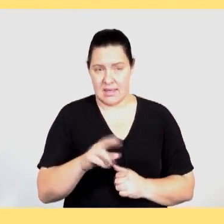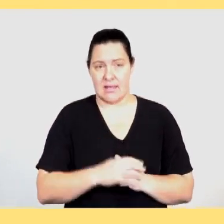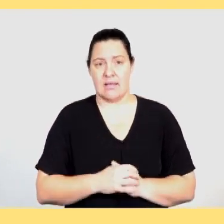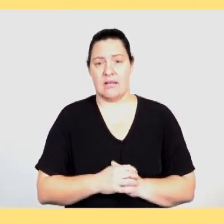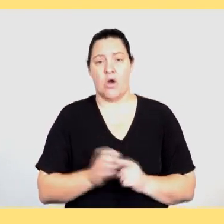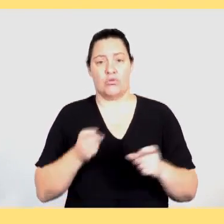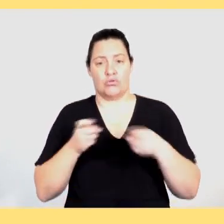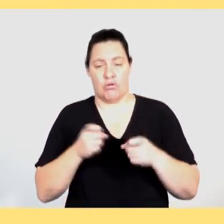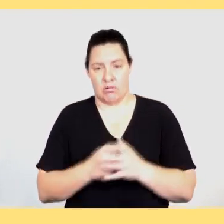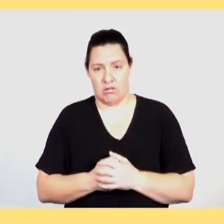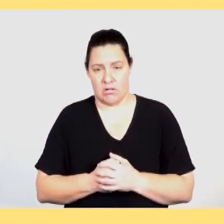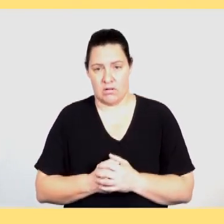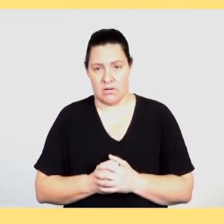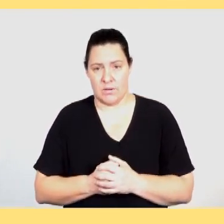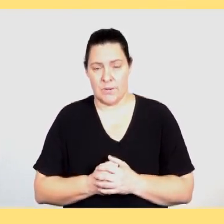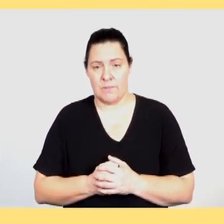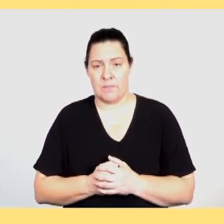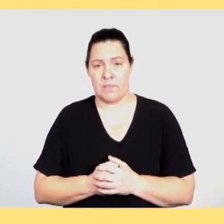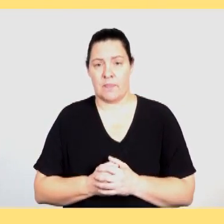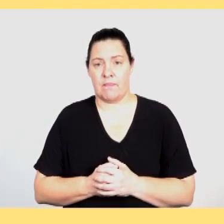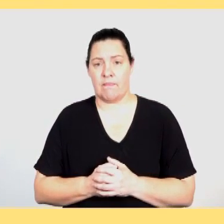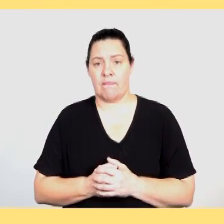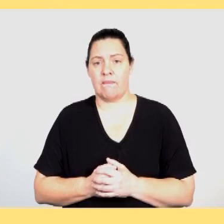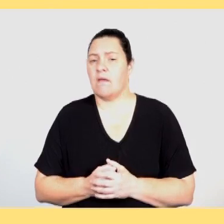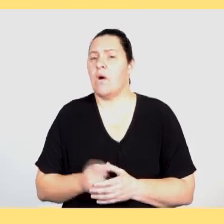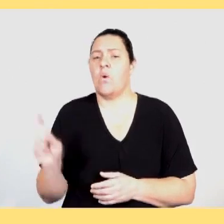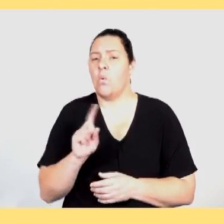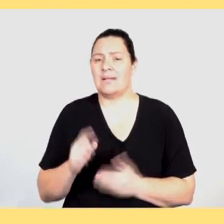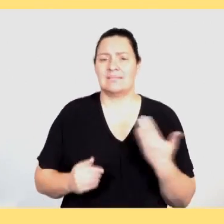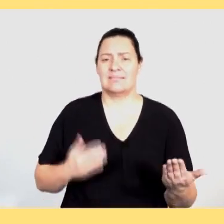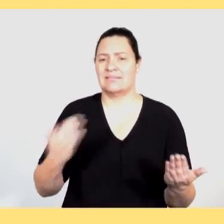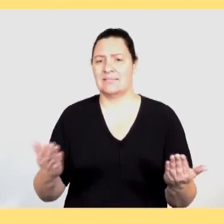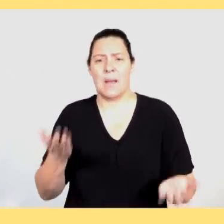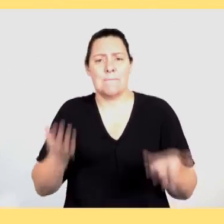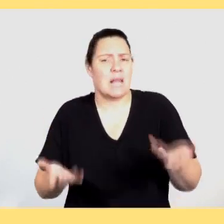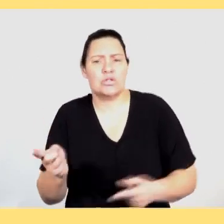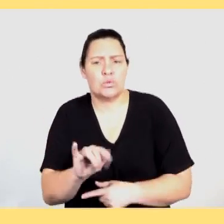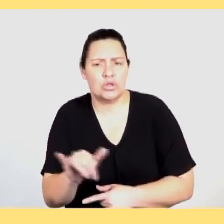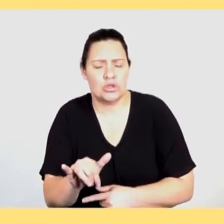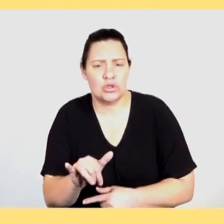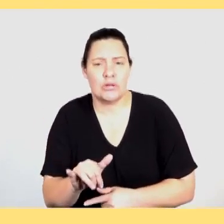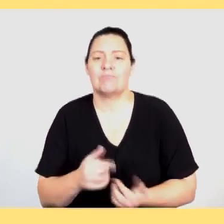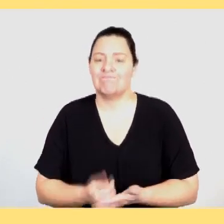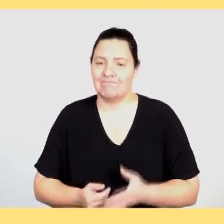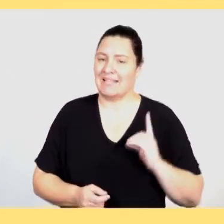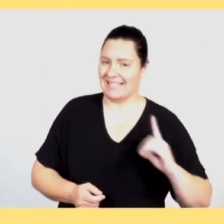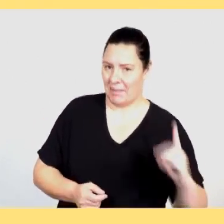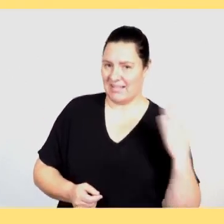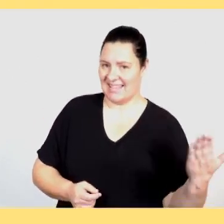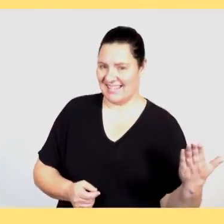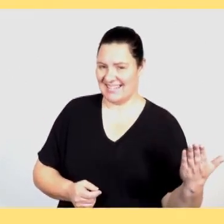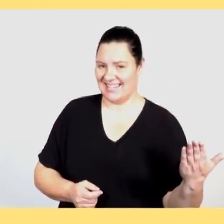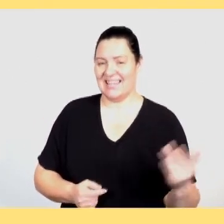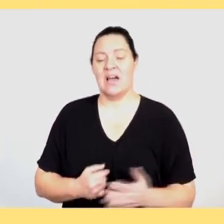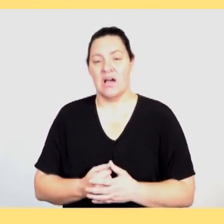debtors control. And then what side is my balance here? My balance is on the